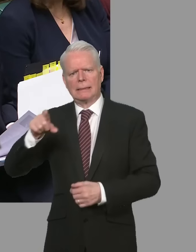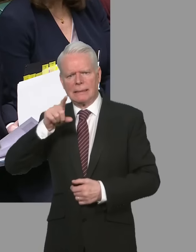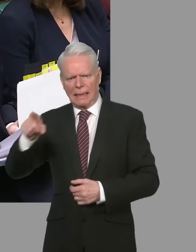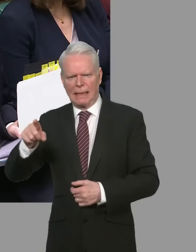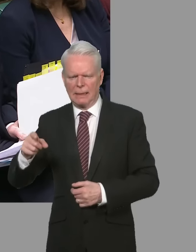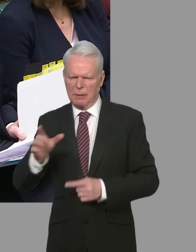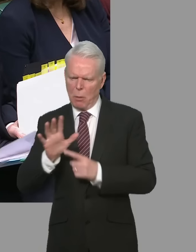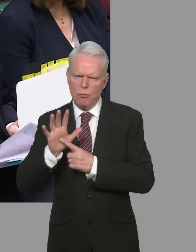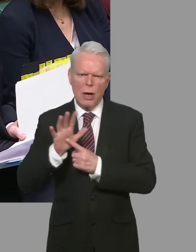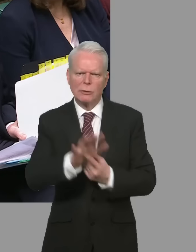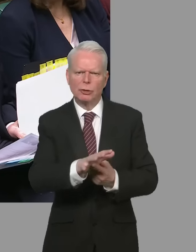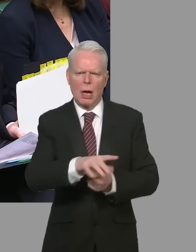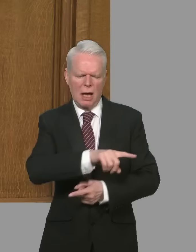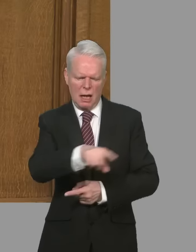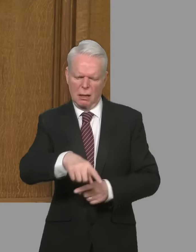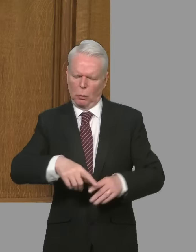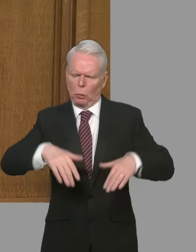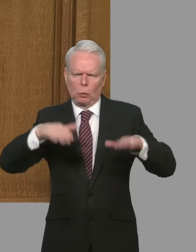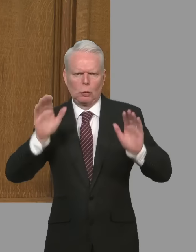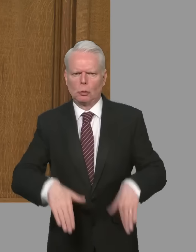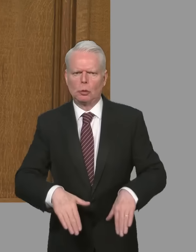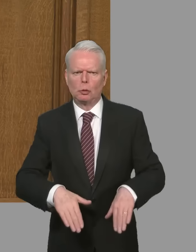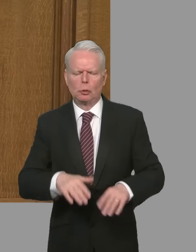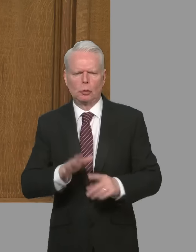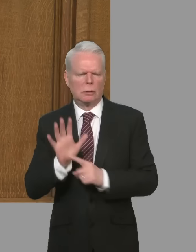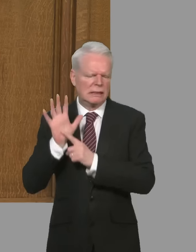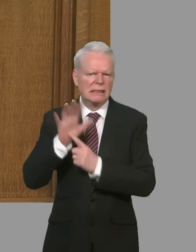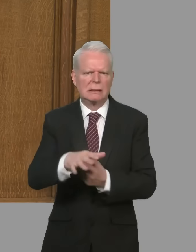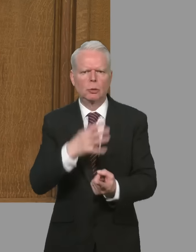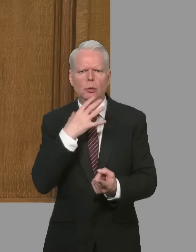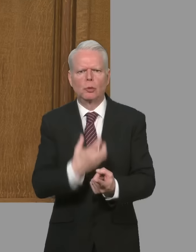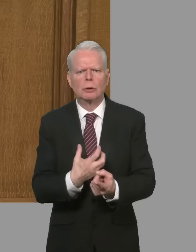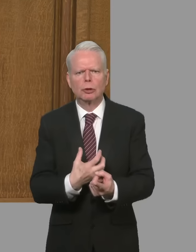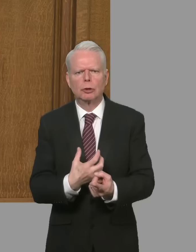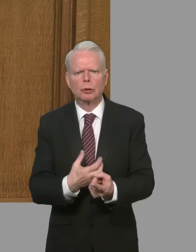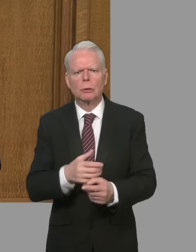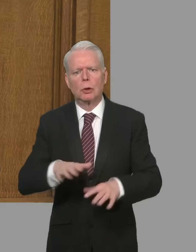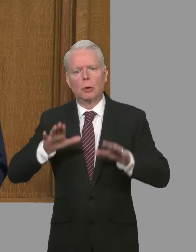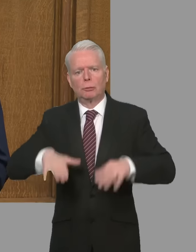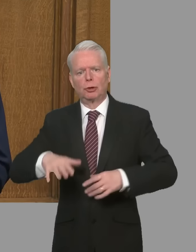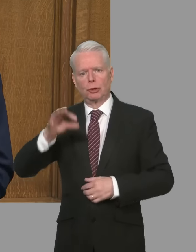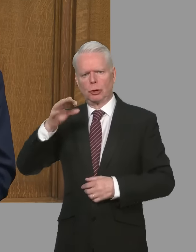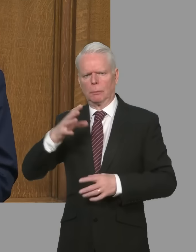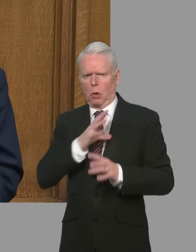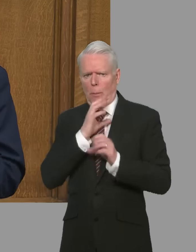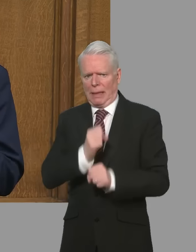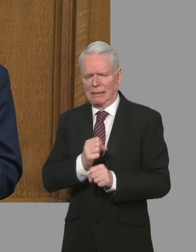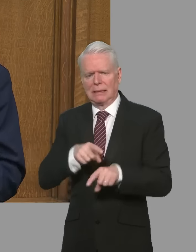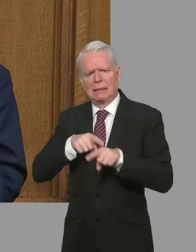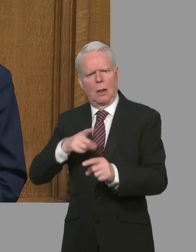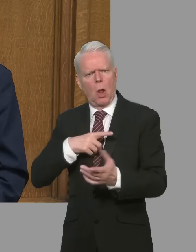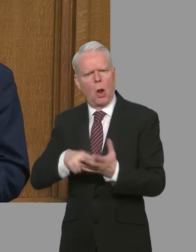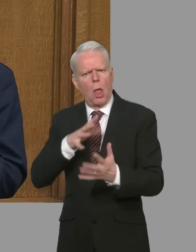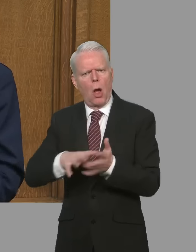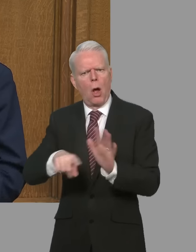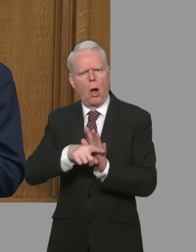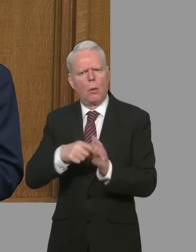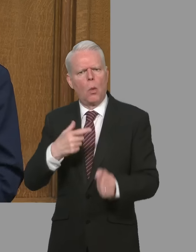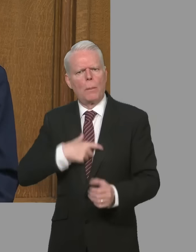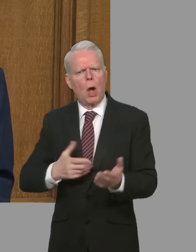Prime Minister set out to defend the independence of the ICC and to support British nationals carrying